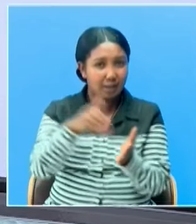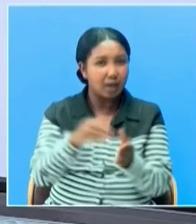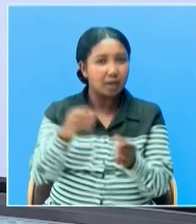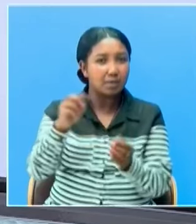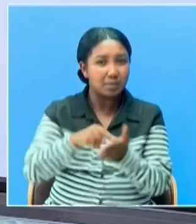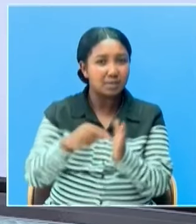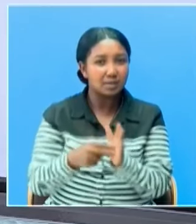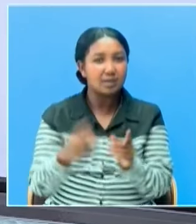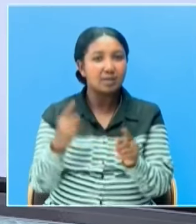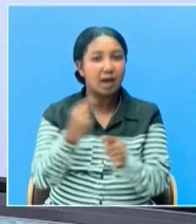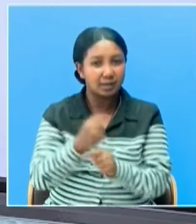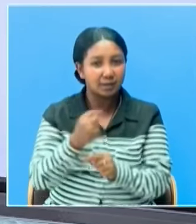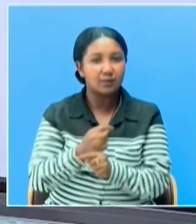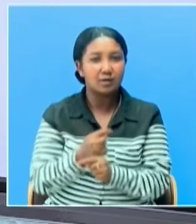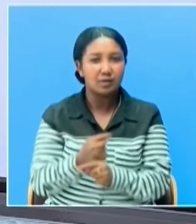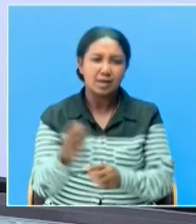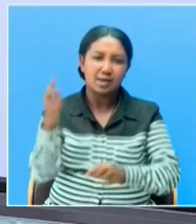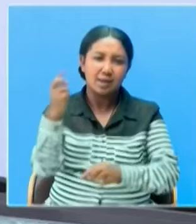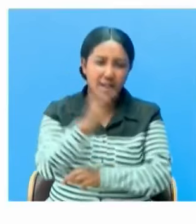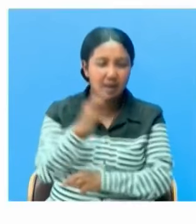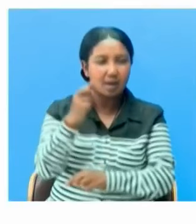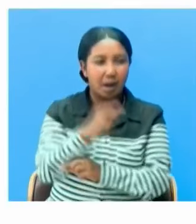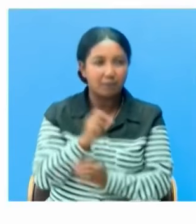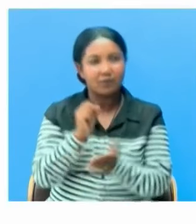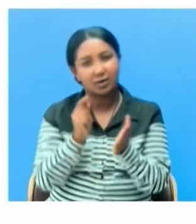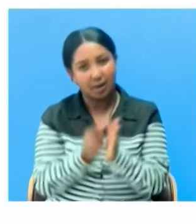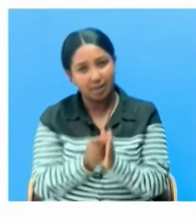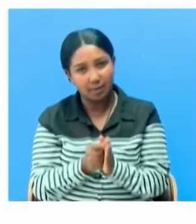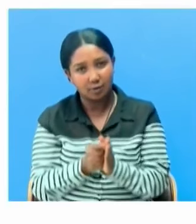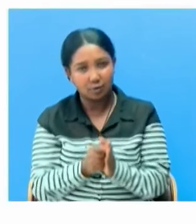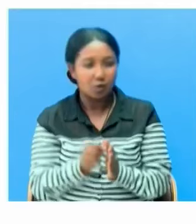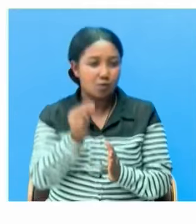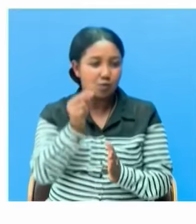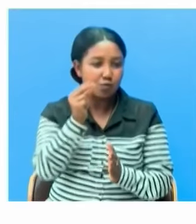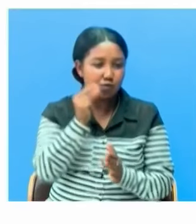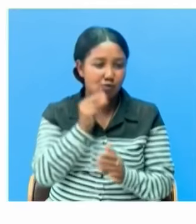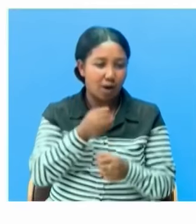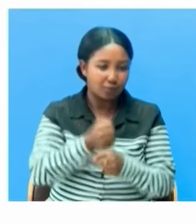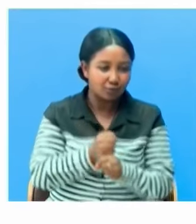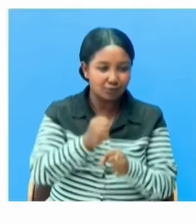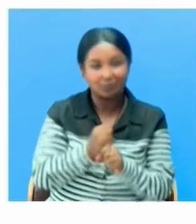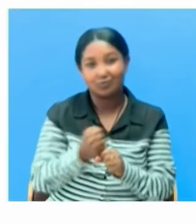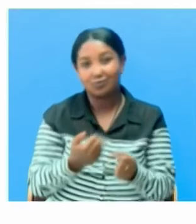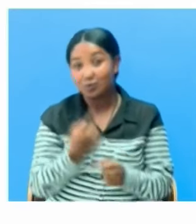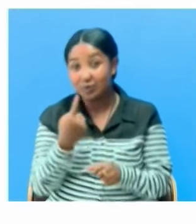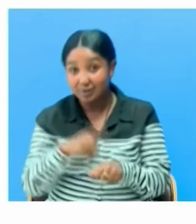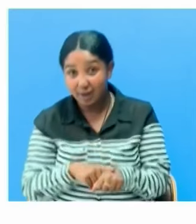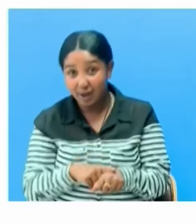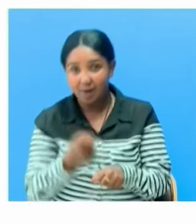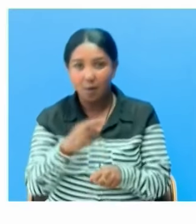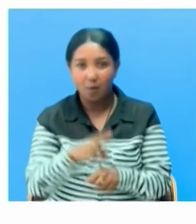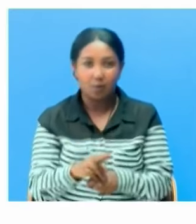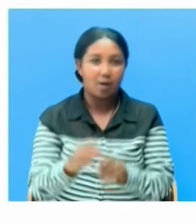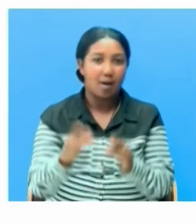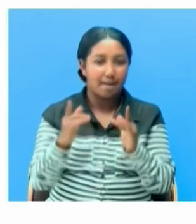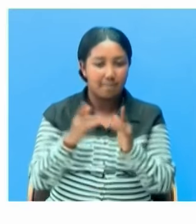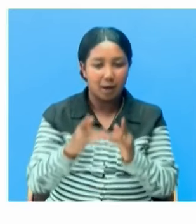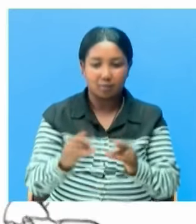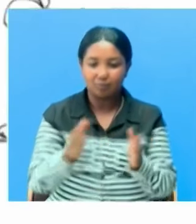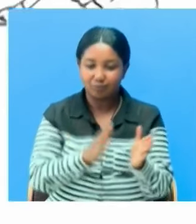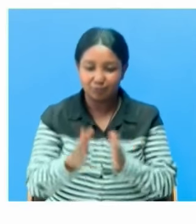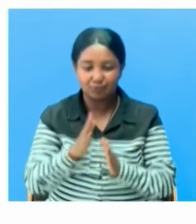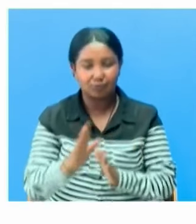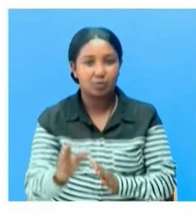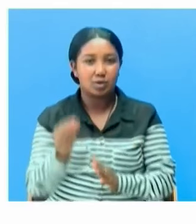the activity which we do daily, just like making coffee, just like making bed,